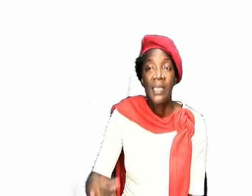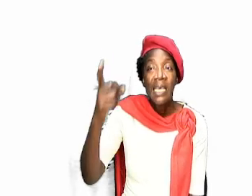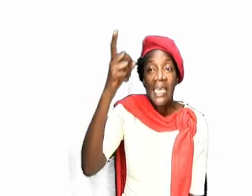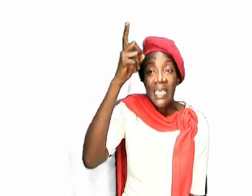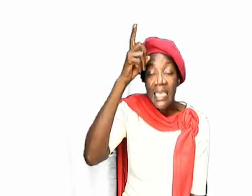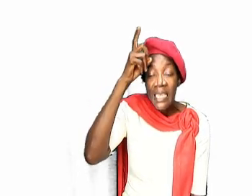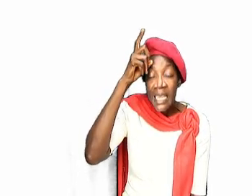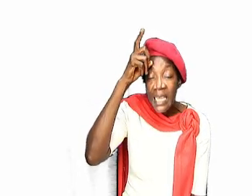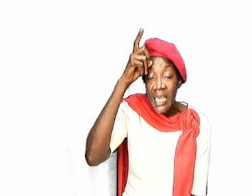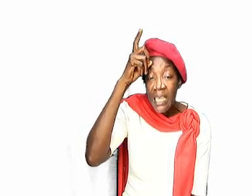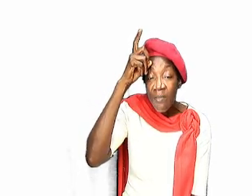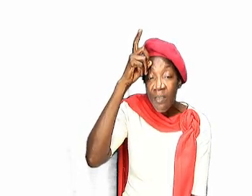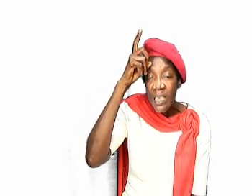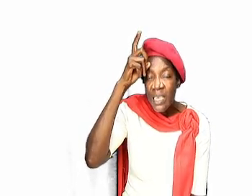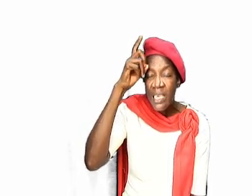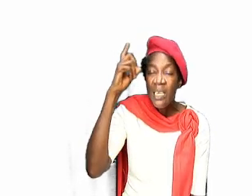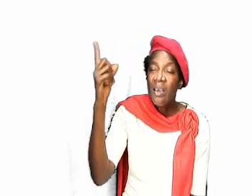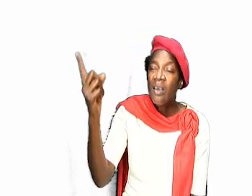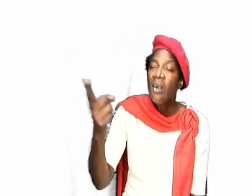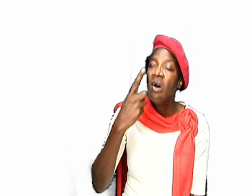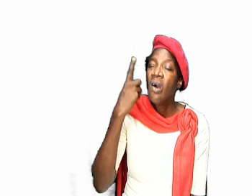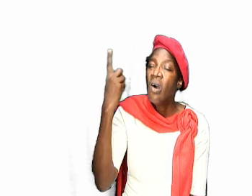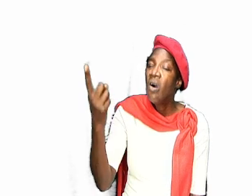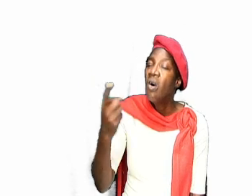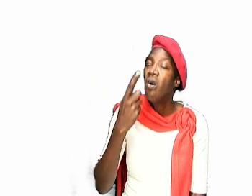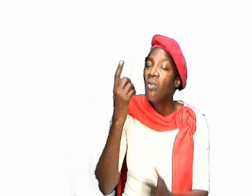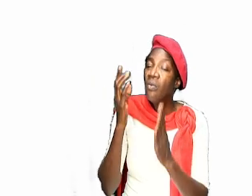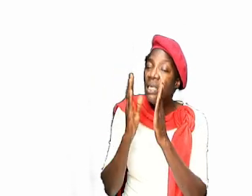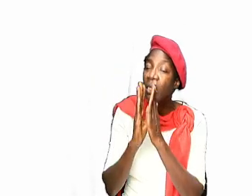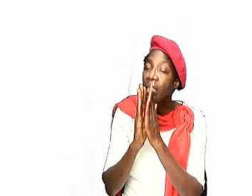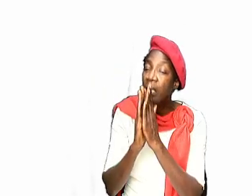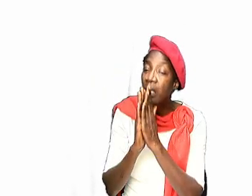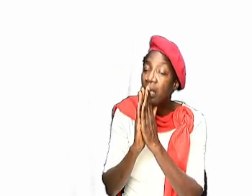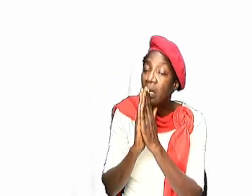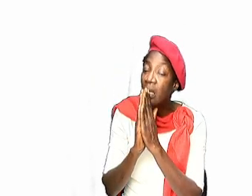David always inquired of the Lord.